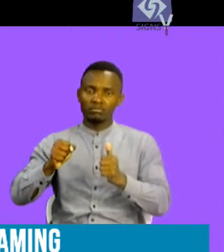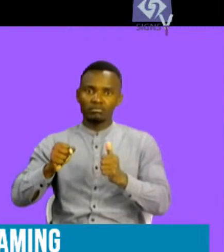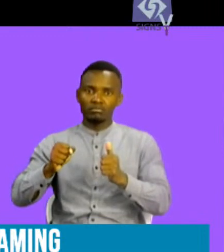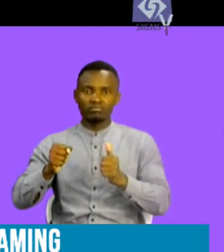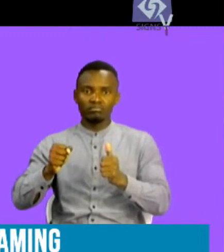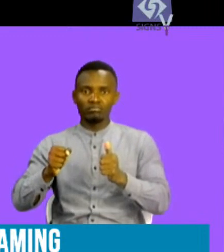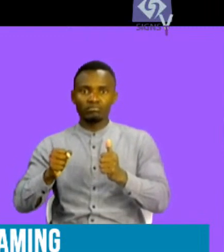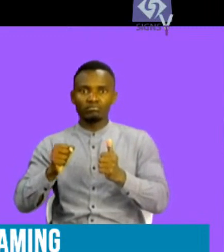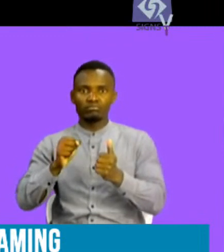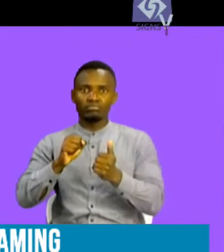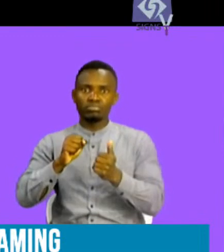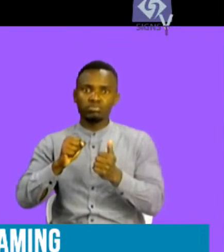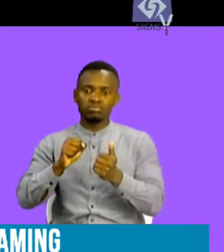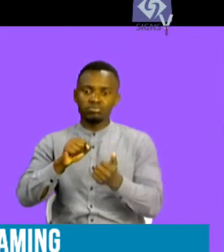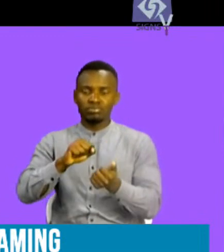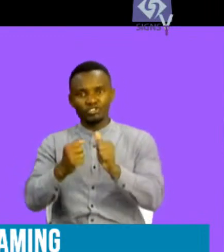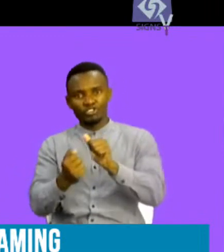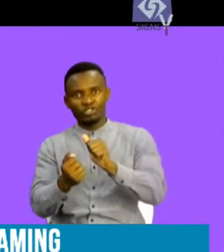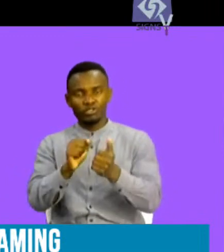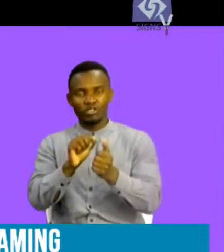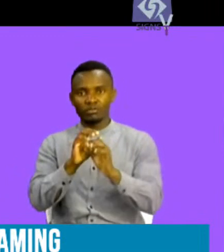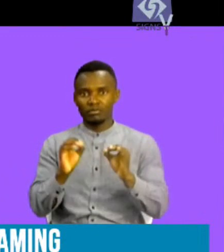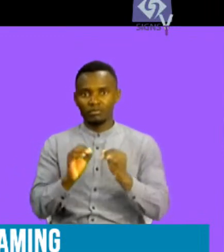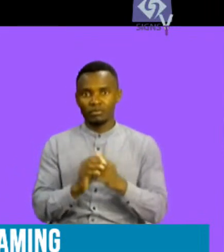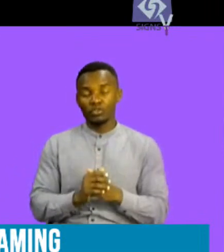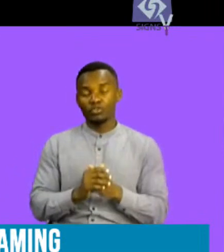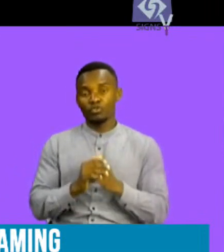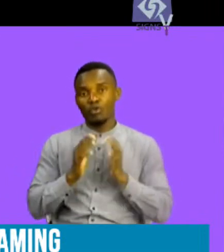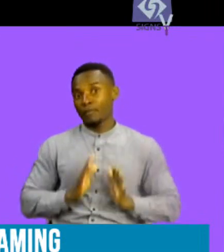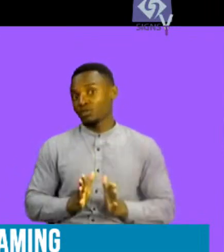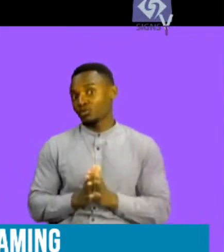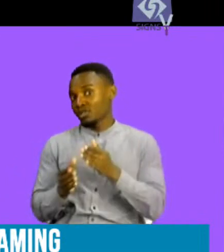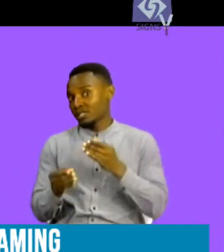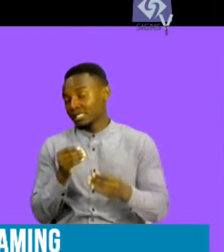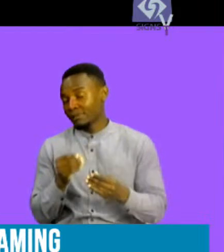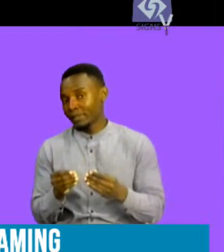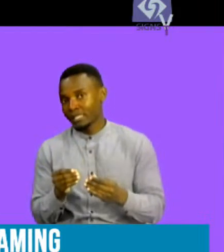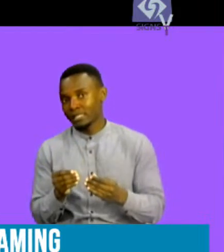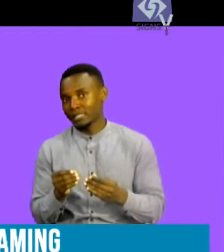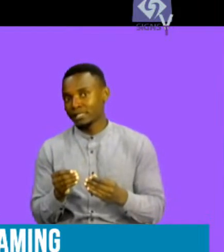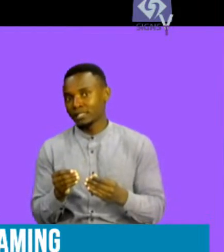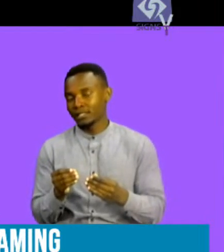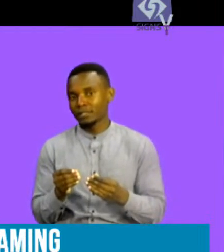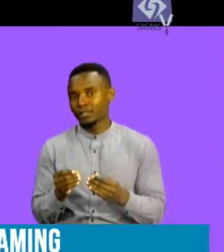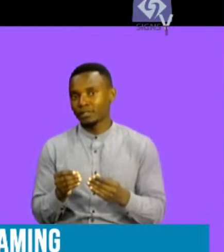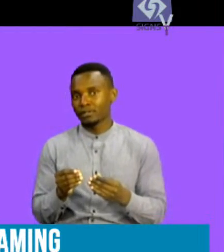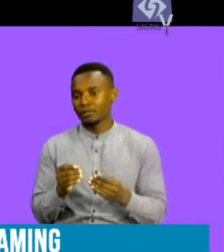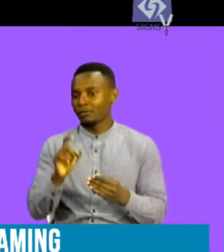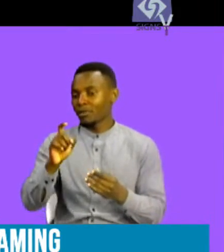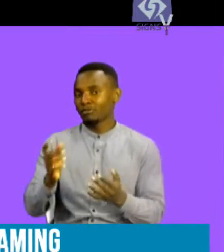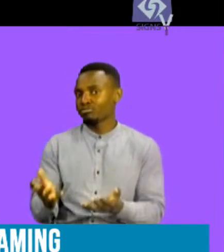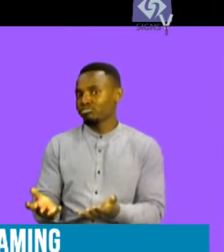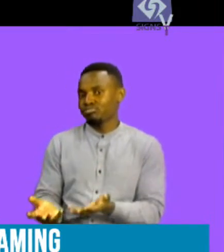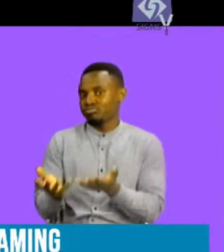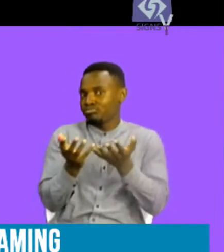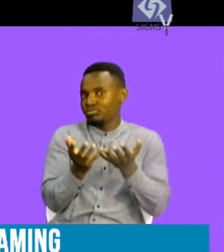disability may not be able to, we may have to lift that person to the couch for them to deliver. Now a partner would come and say, I will